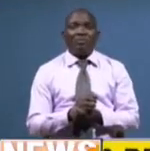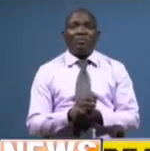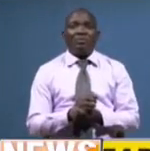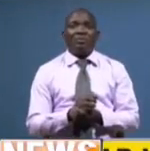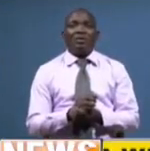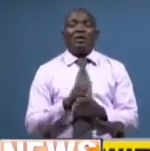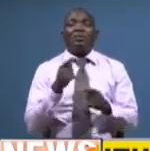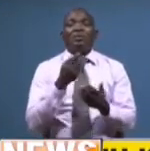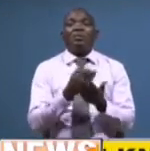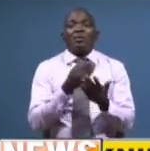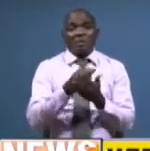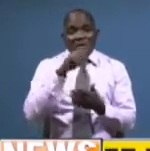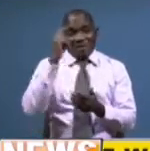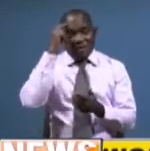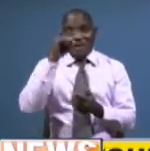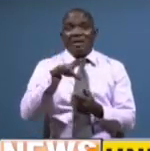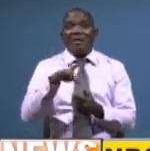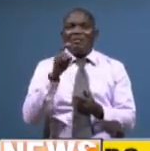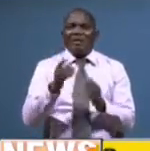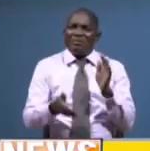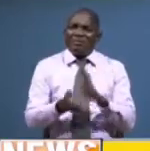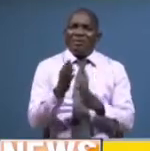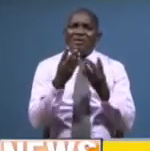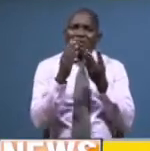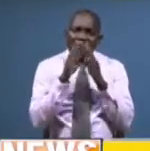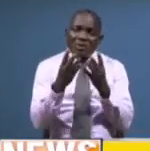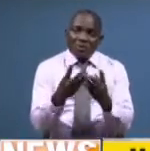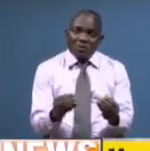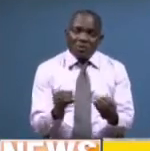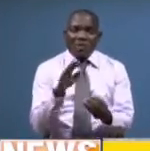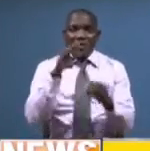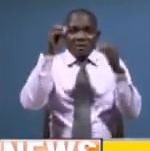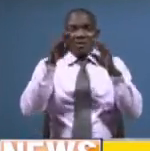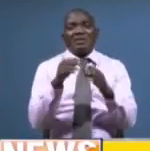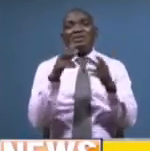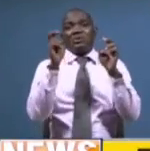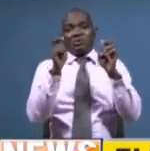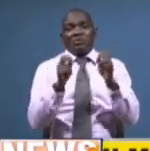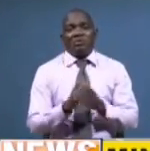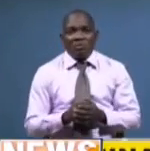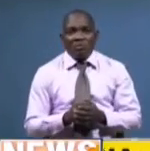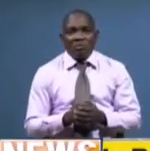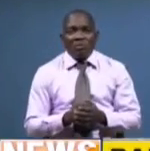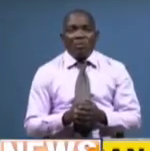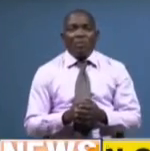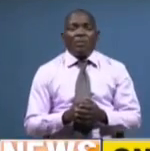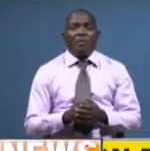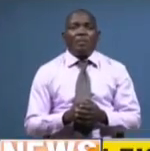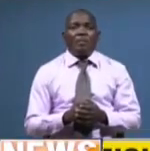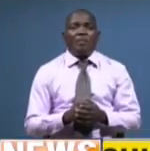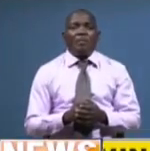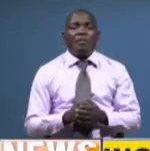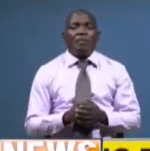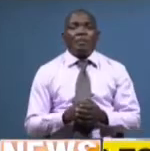UDS, have appealed to the government to find an amicable solution to the ongoing strike by the university teachers across the